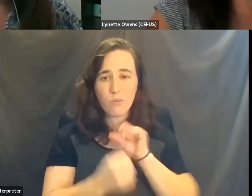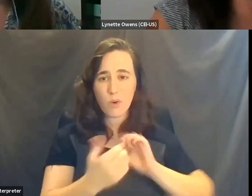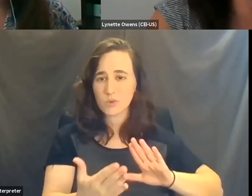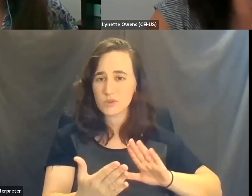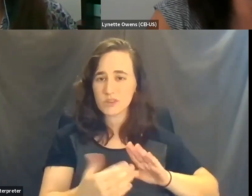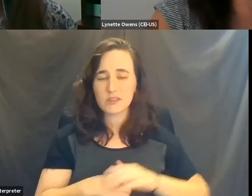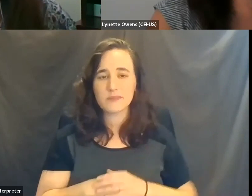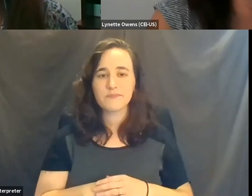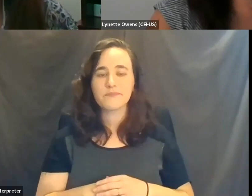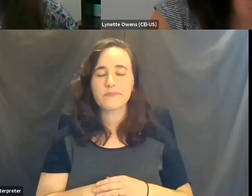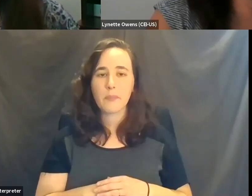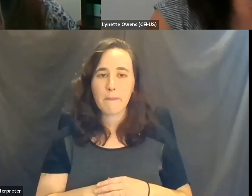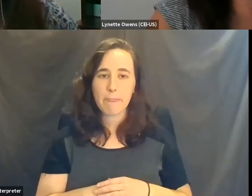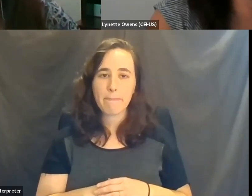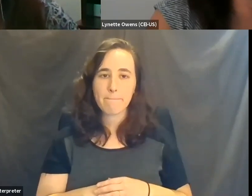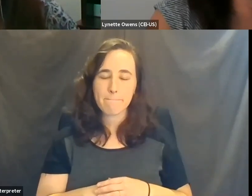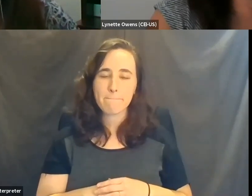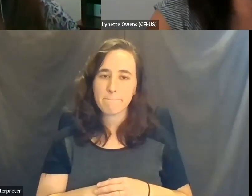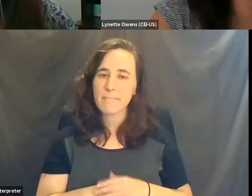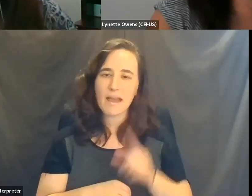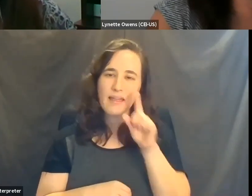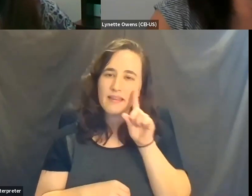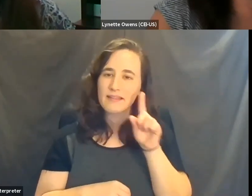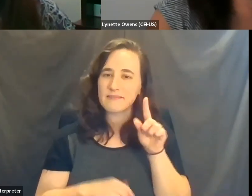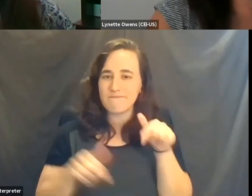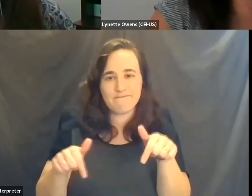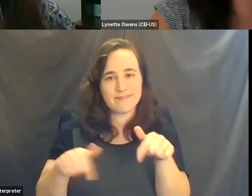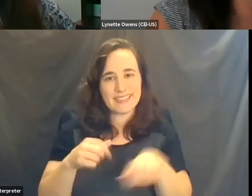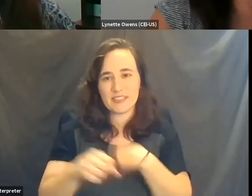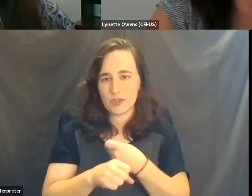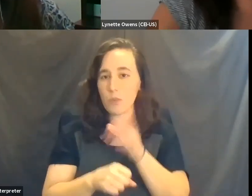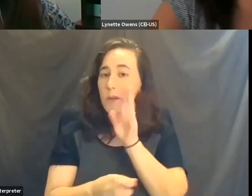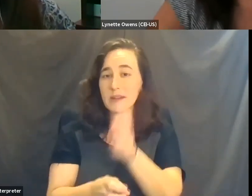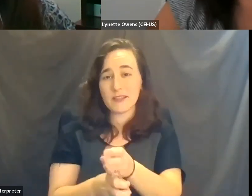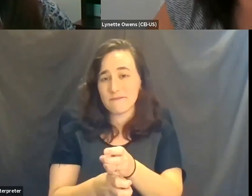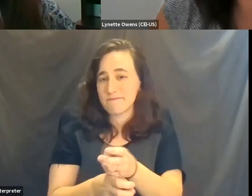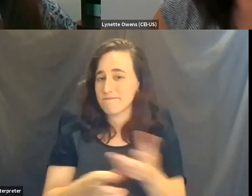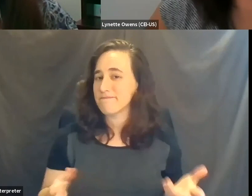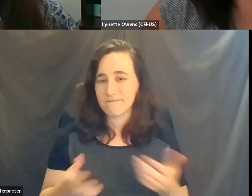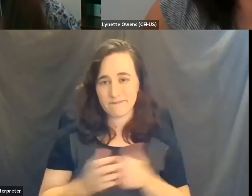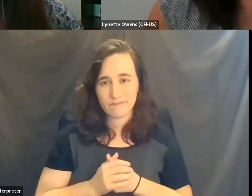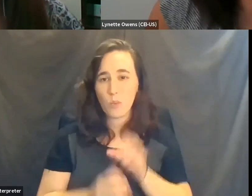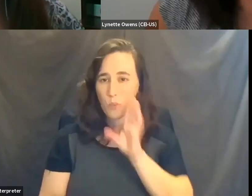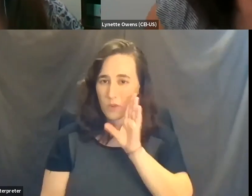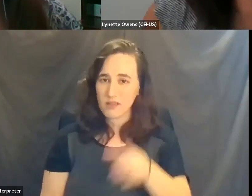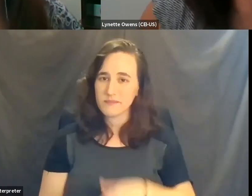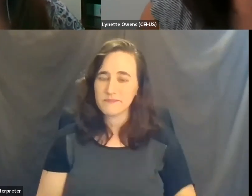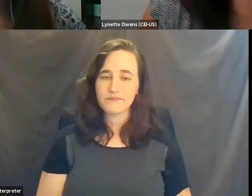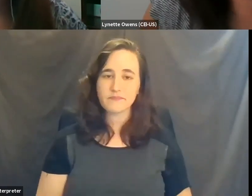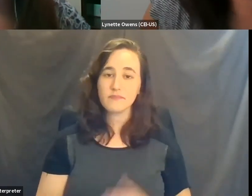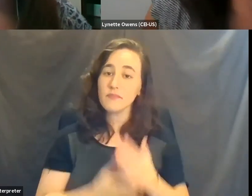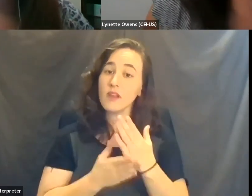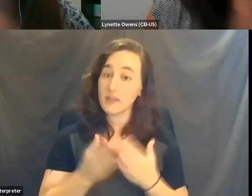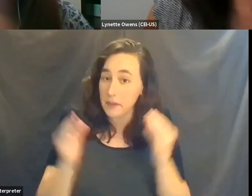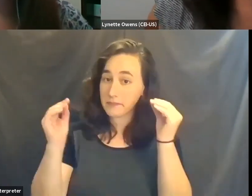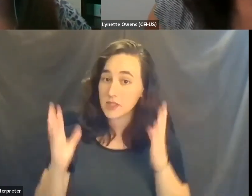there's pockets. I think this is just going to be a really hard year. And I think some people are able to, there's some educators who are able